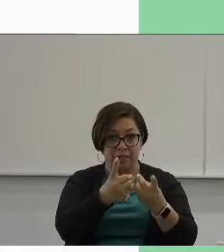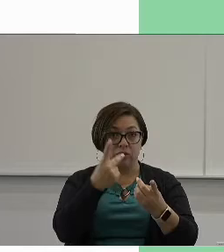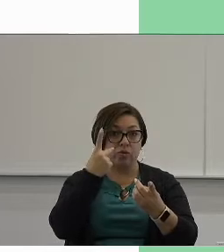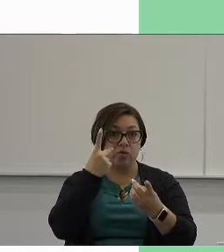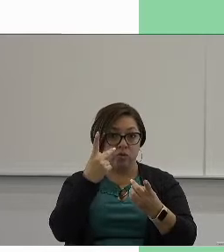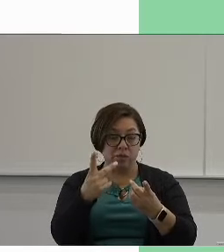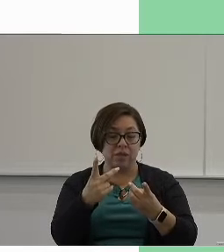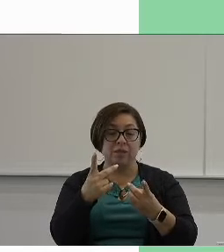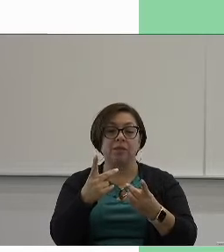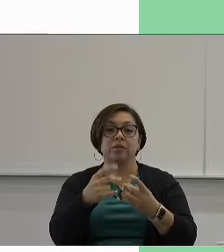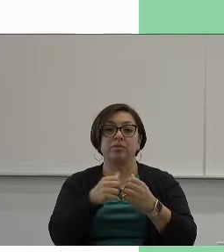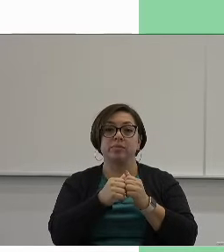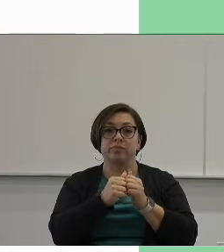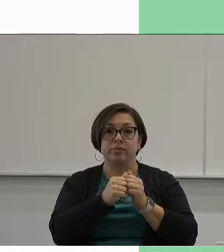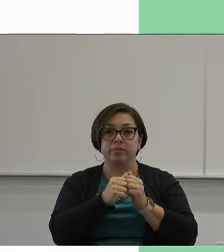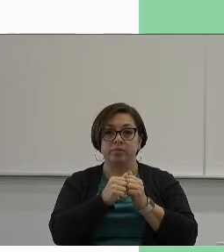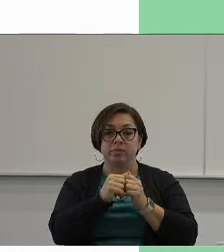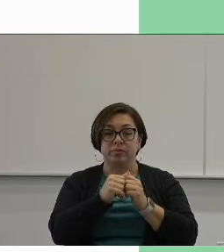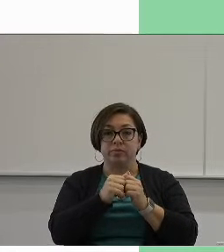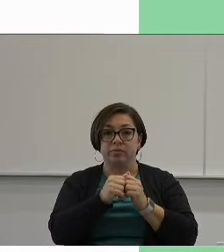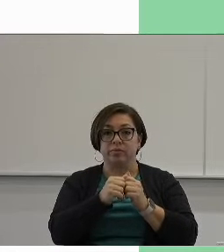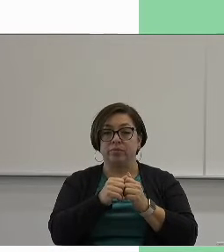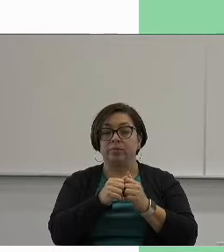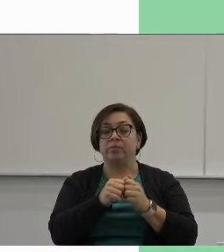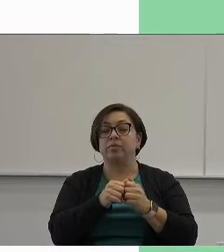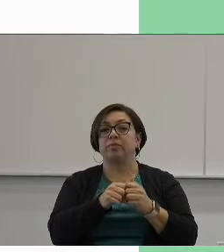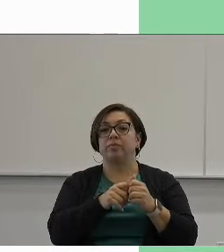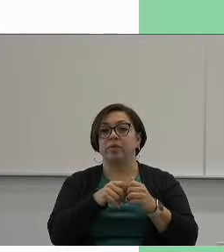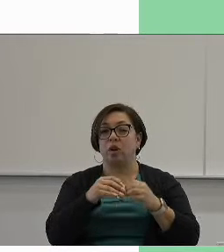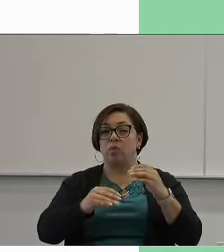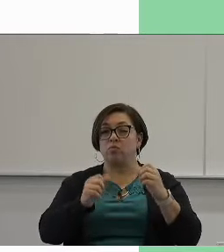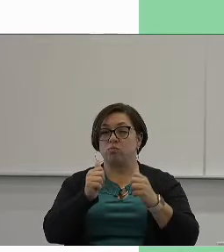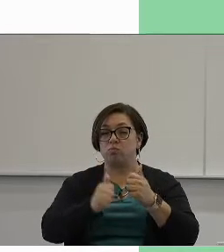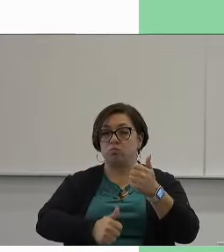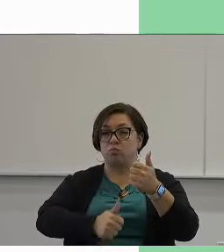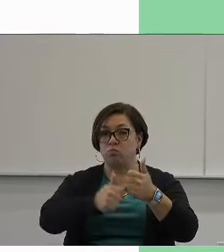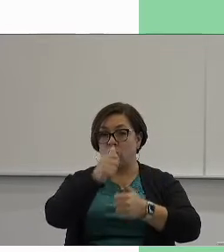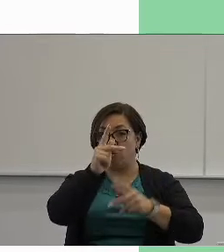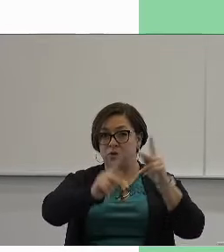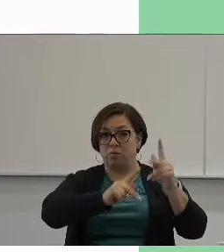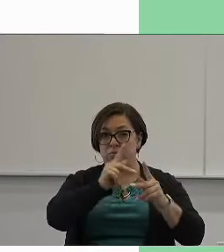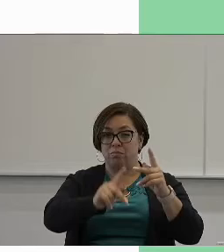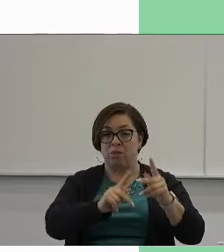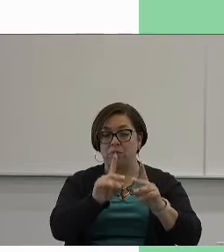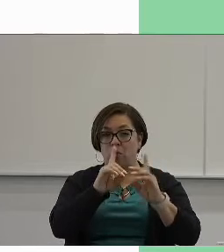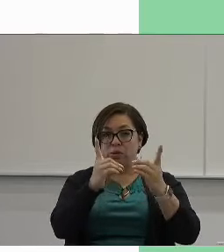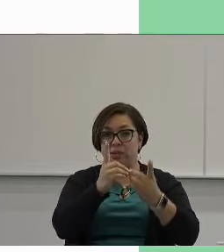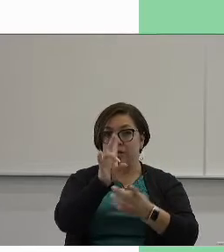most populous districts are District 3 and 7. They're overpopulated by about